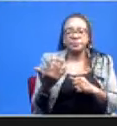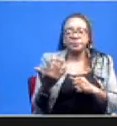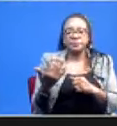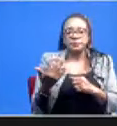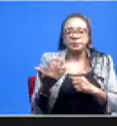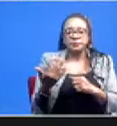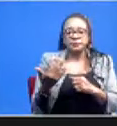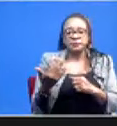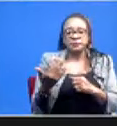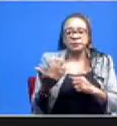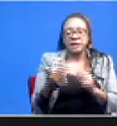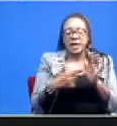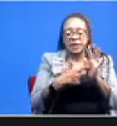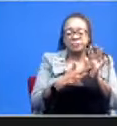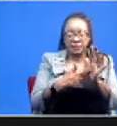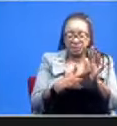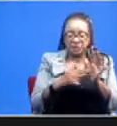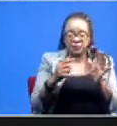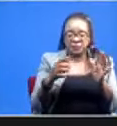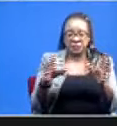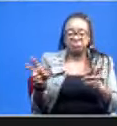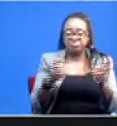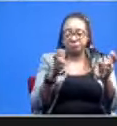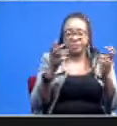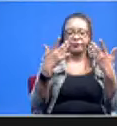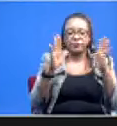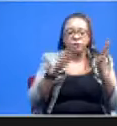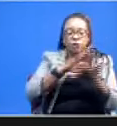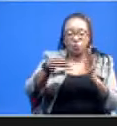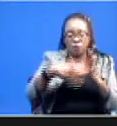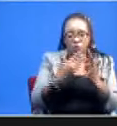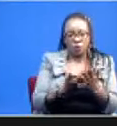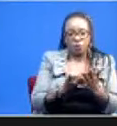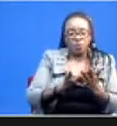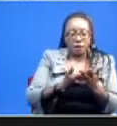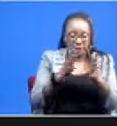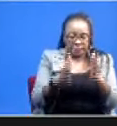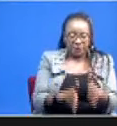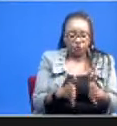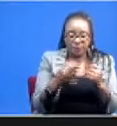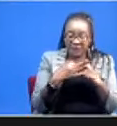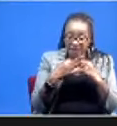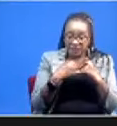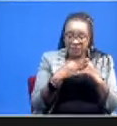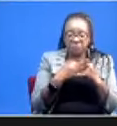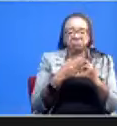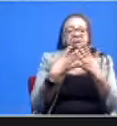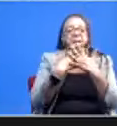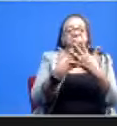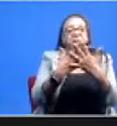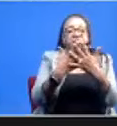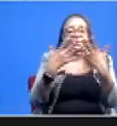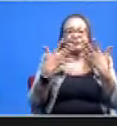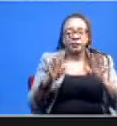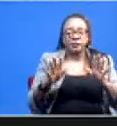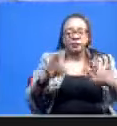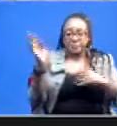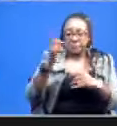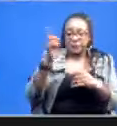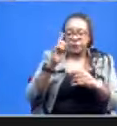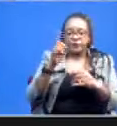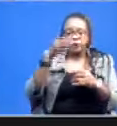and exhibits have been taken. All the eight persons are in custody. The Ministry of Education